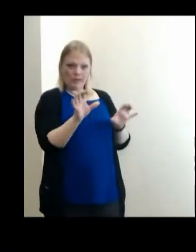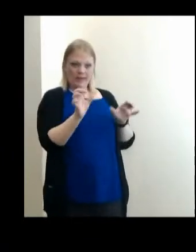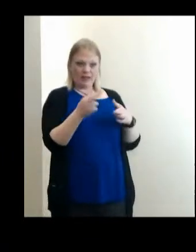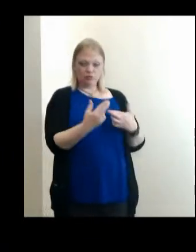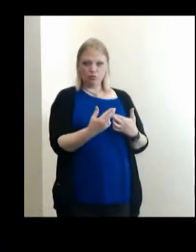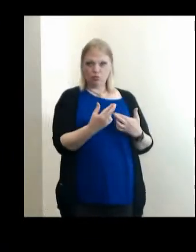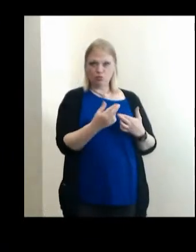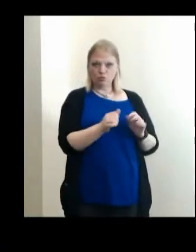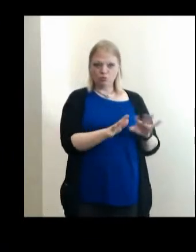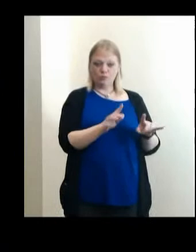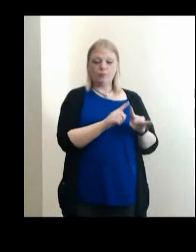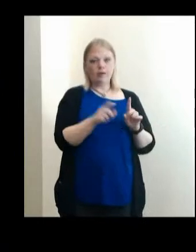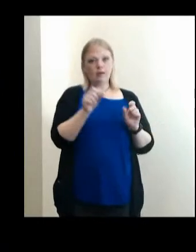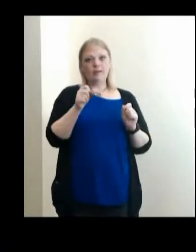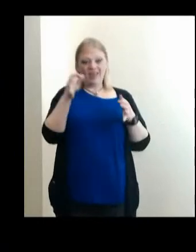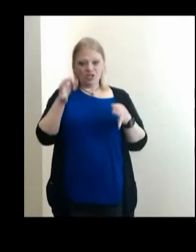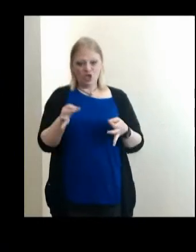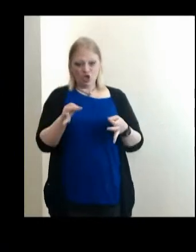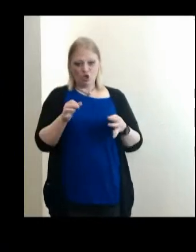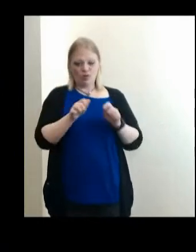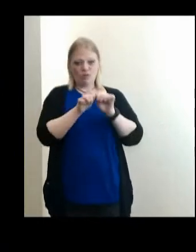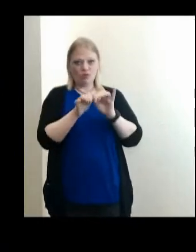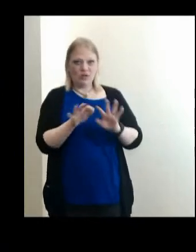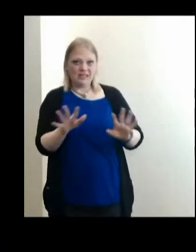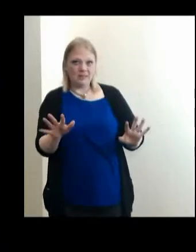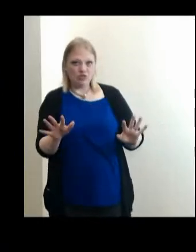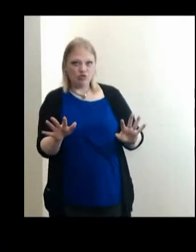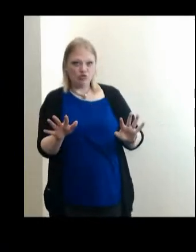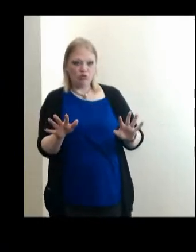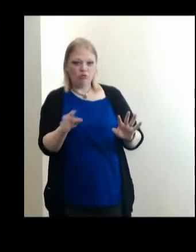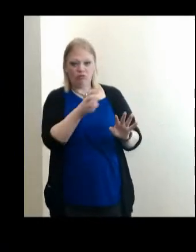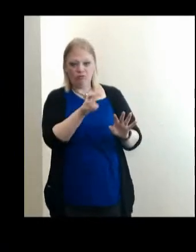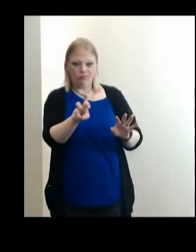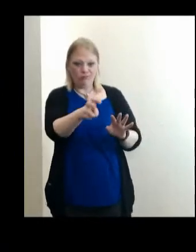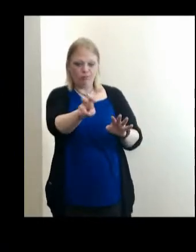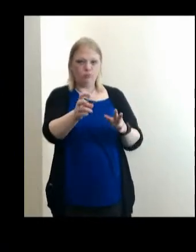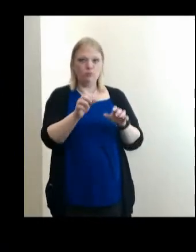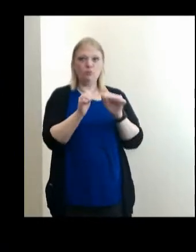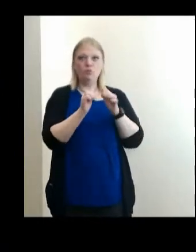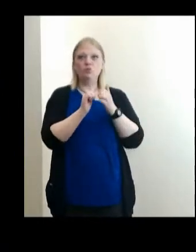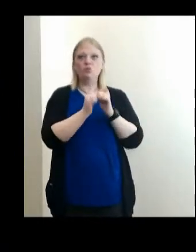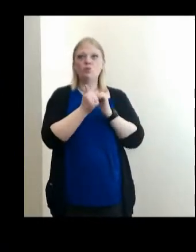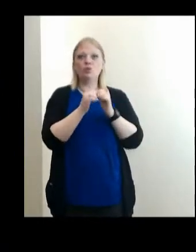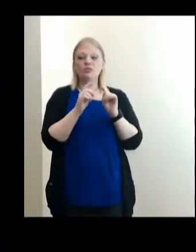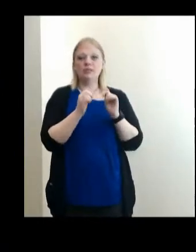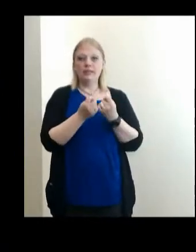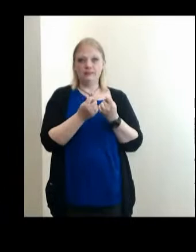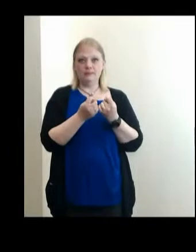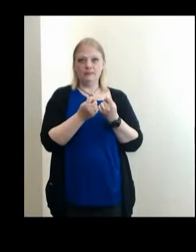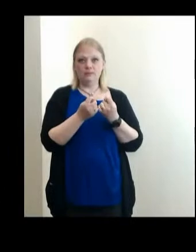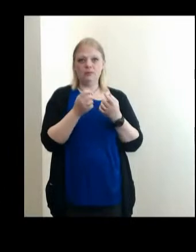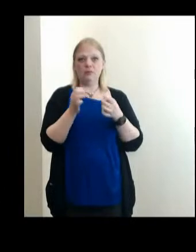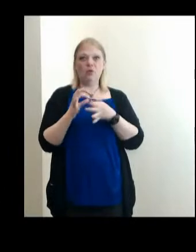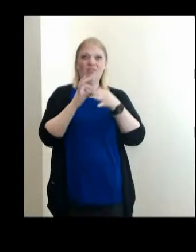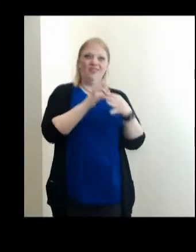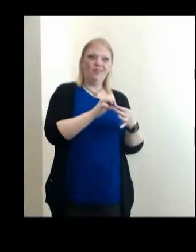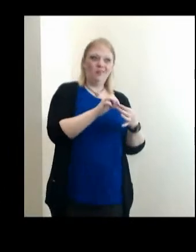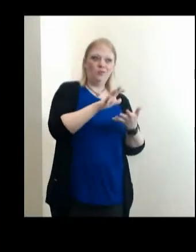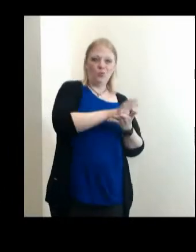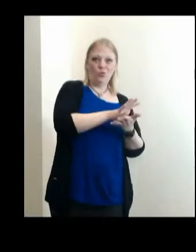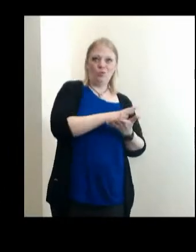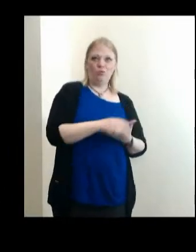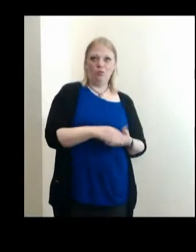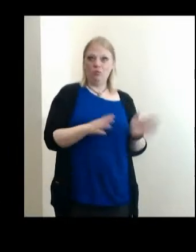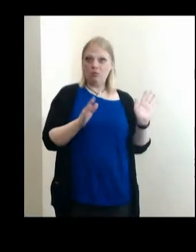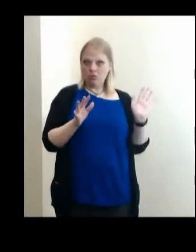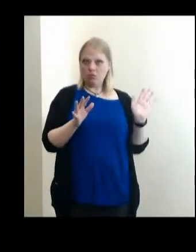but we have been able to determine transmission from sports teams associated with schools. So I have